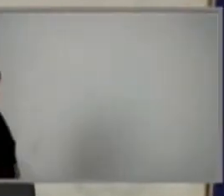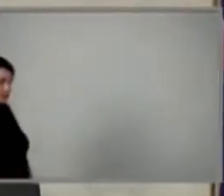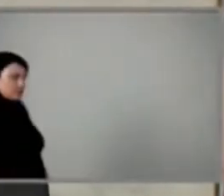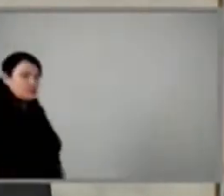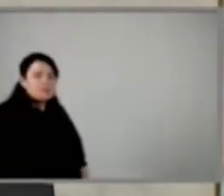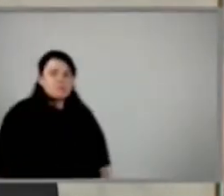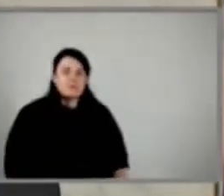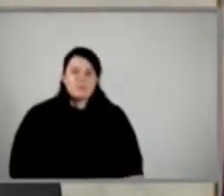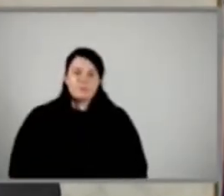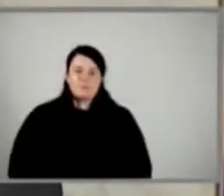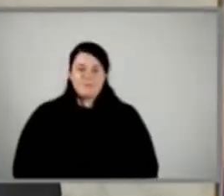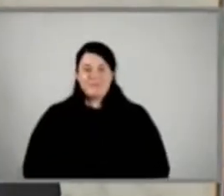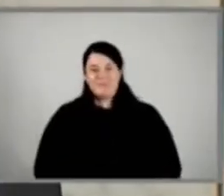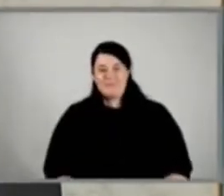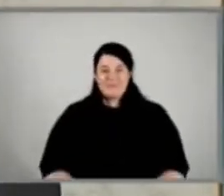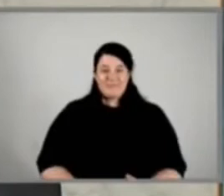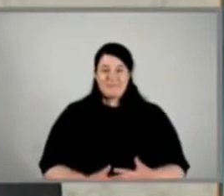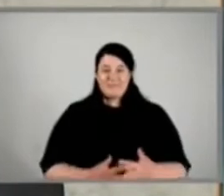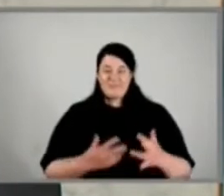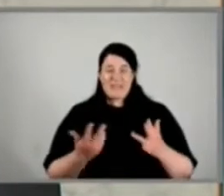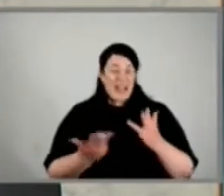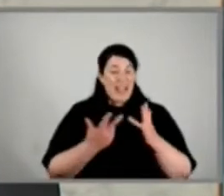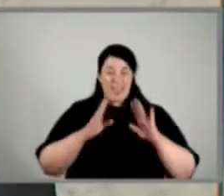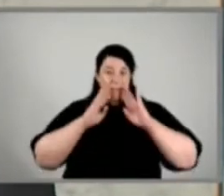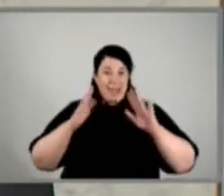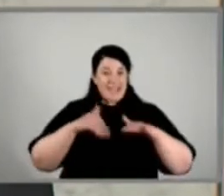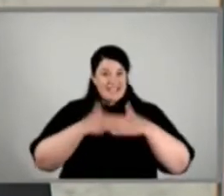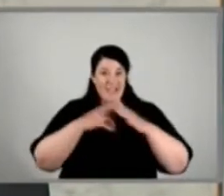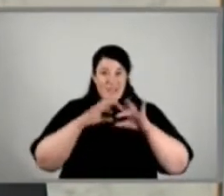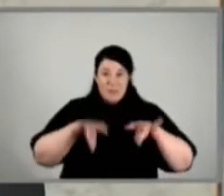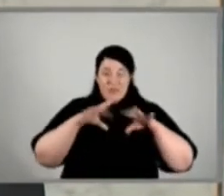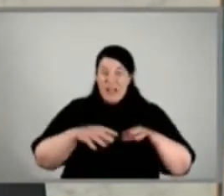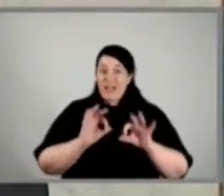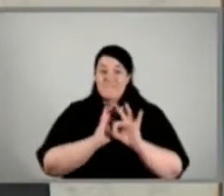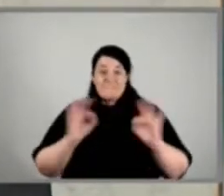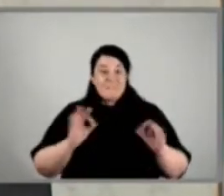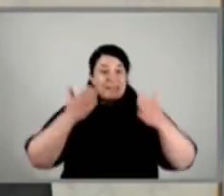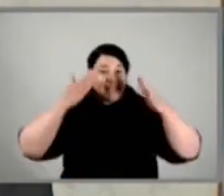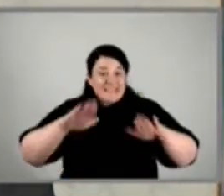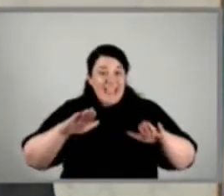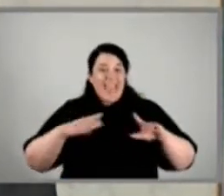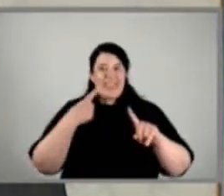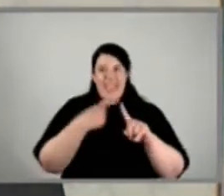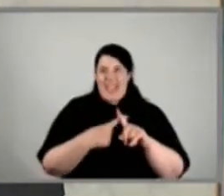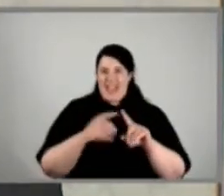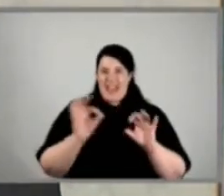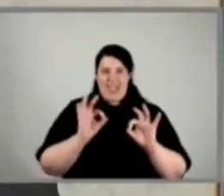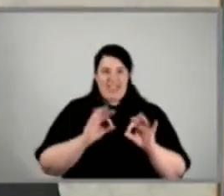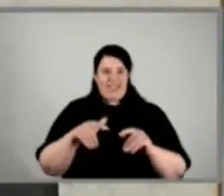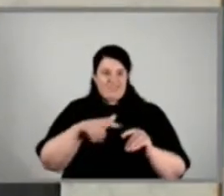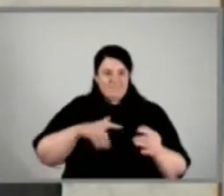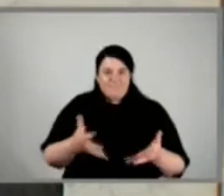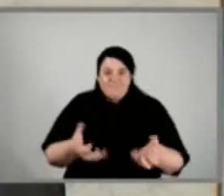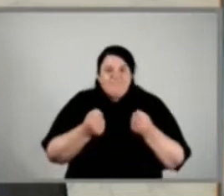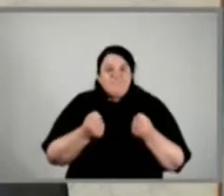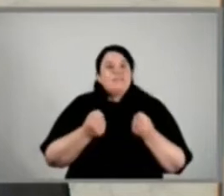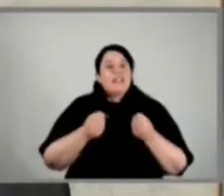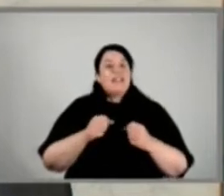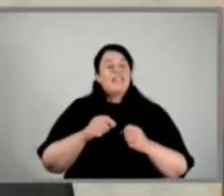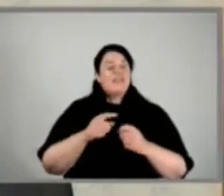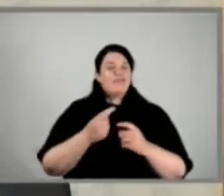day for Australia. No deaths and no locally acquired cases. So we do have 7 overseas acquired cases, 5 in